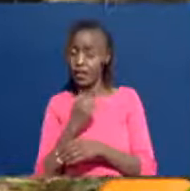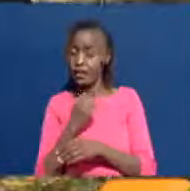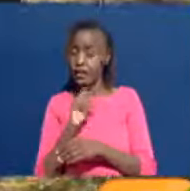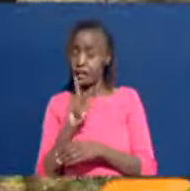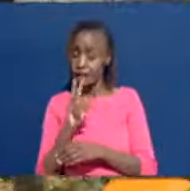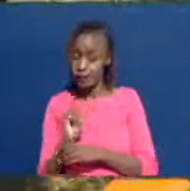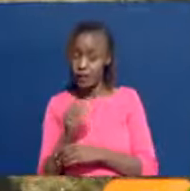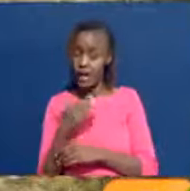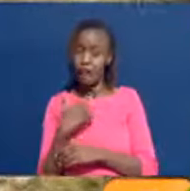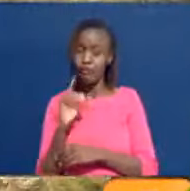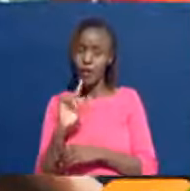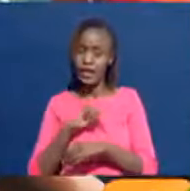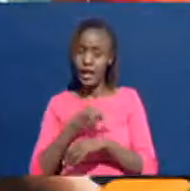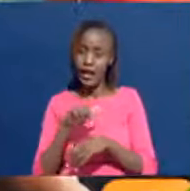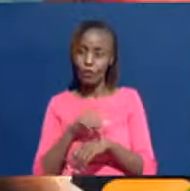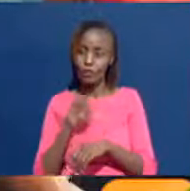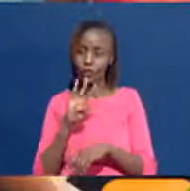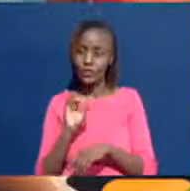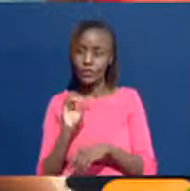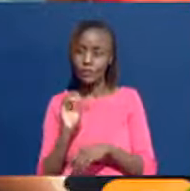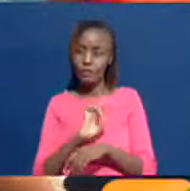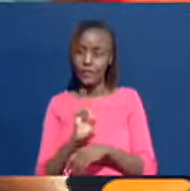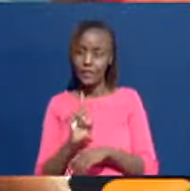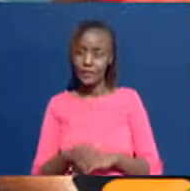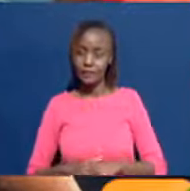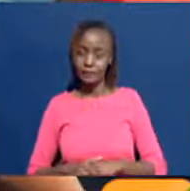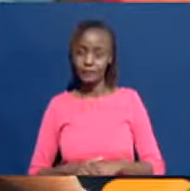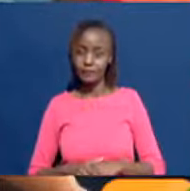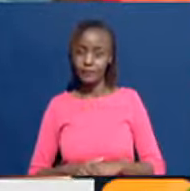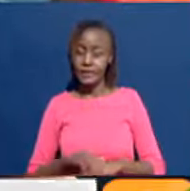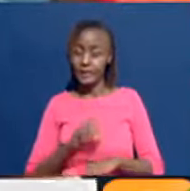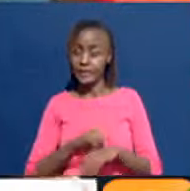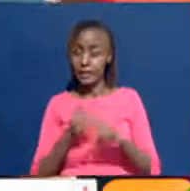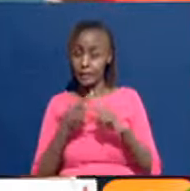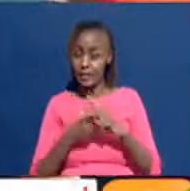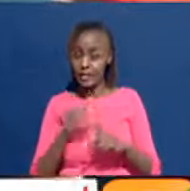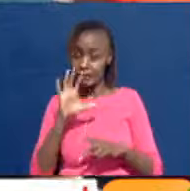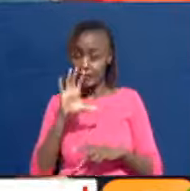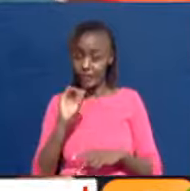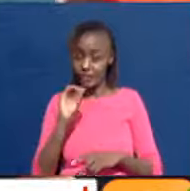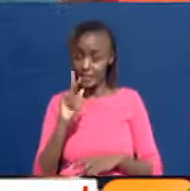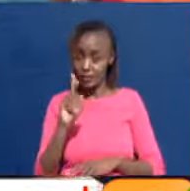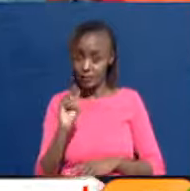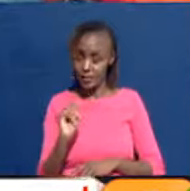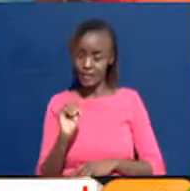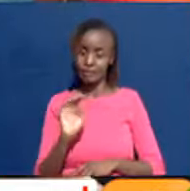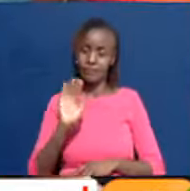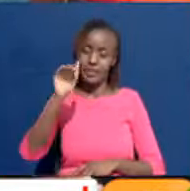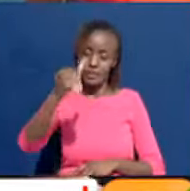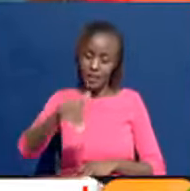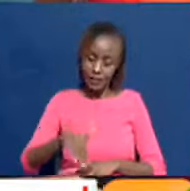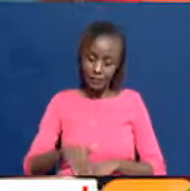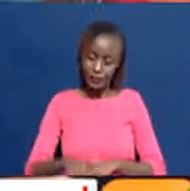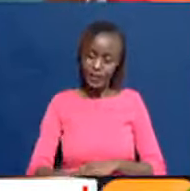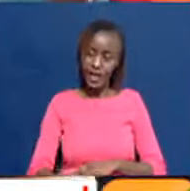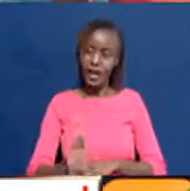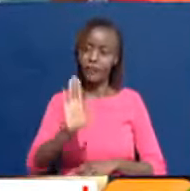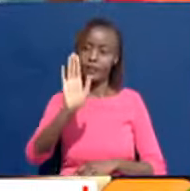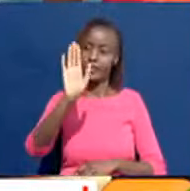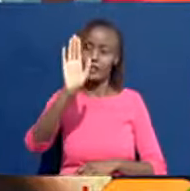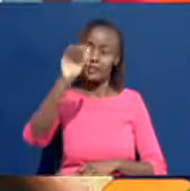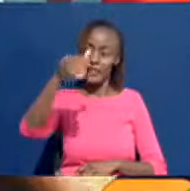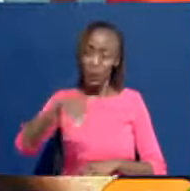of 1 hour, 40 minutes. From the beginning to 50-kilometer, it was downhill and up, some uphill, so I was